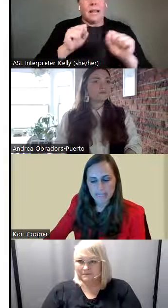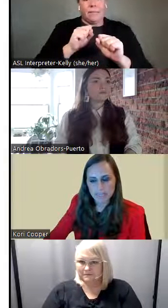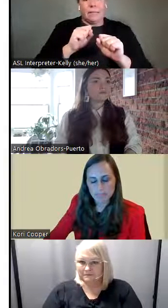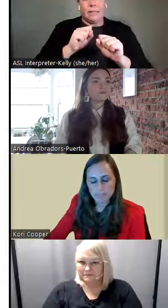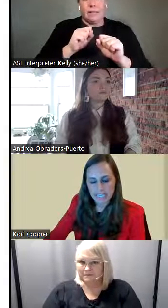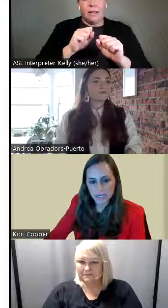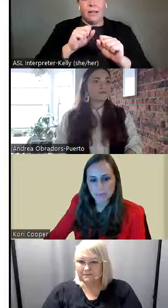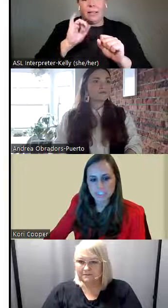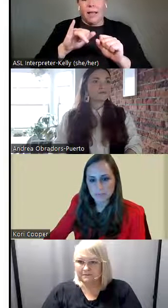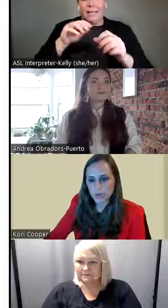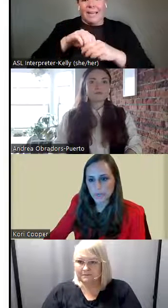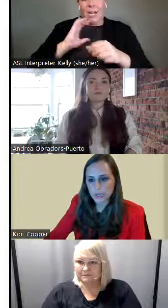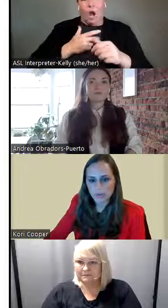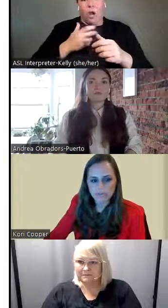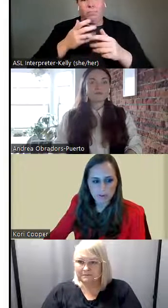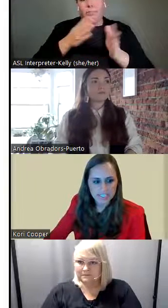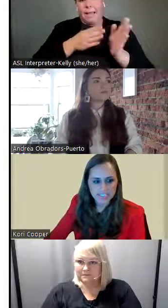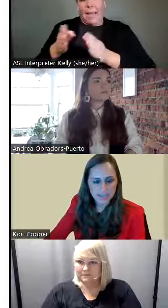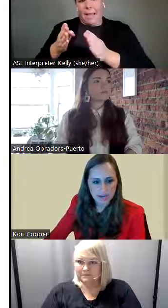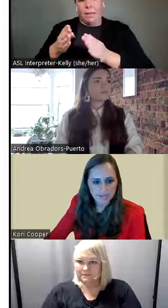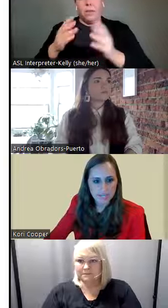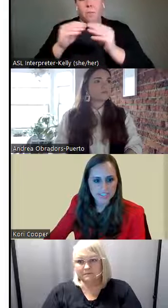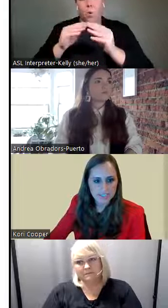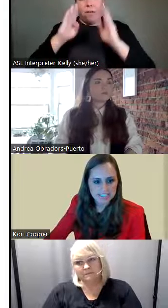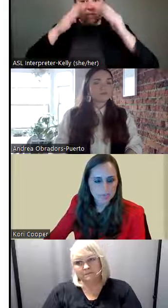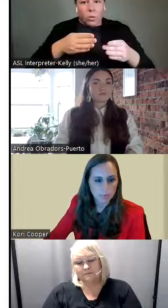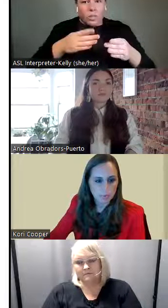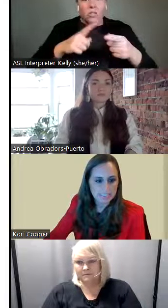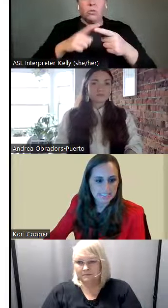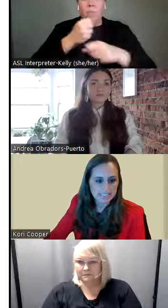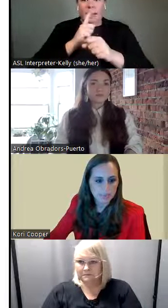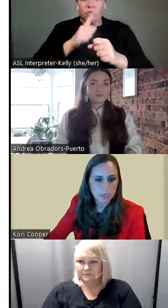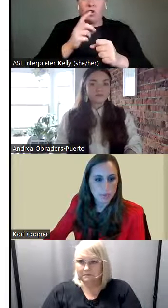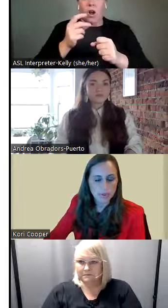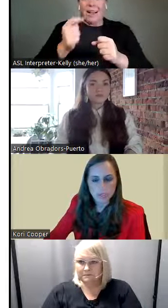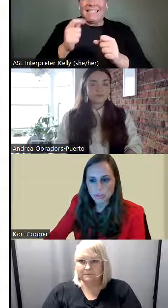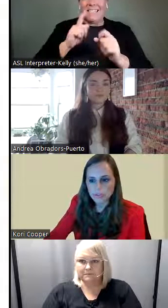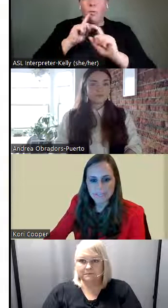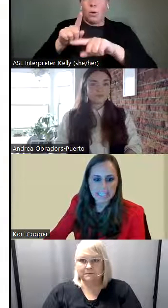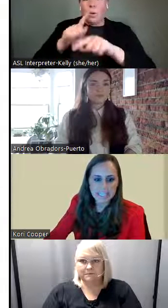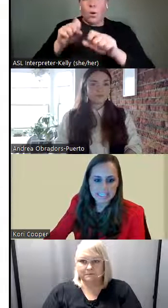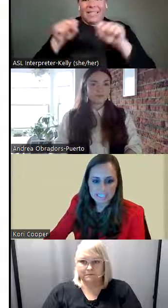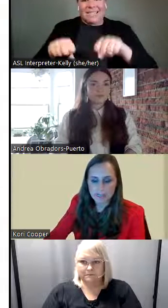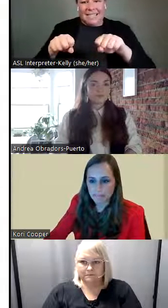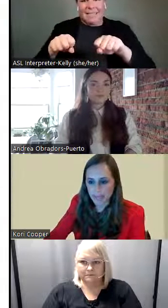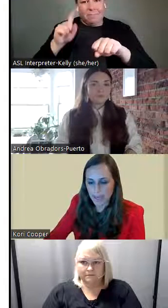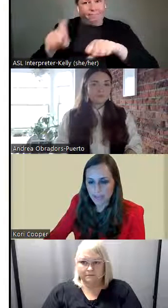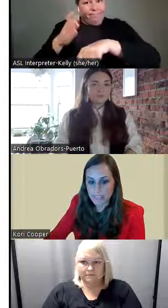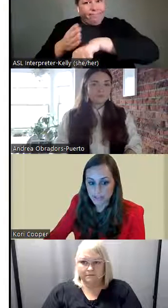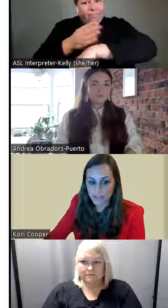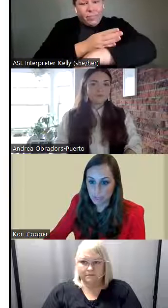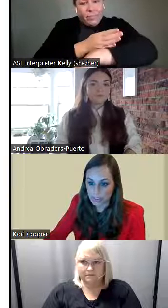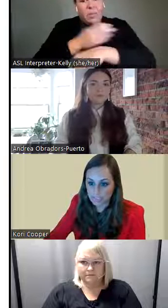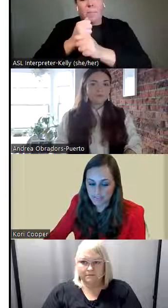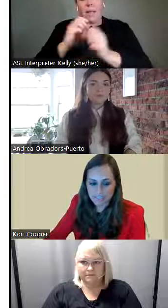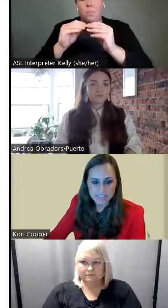strategic plan, which has brought a renewed focus to optimize our incident reporting system with the goal to make it easier and easier